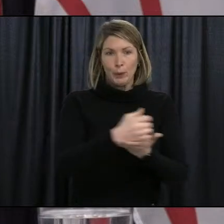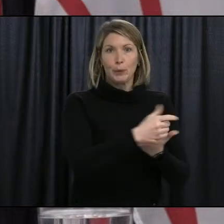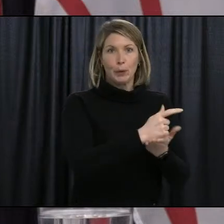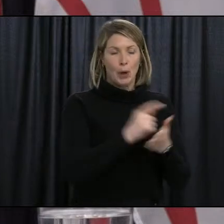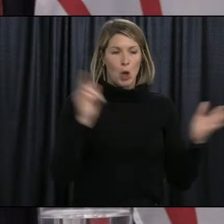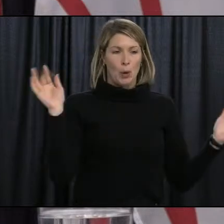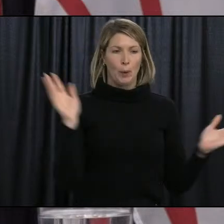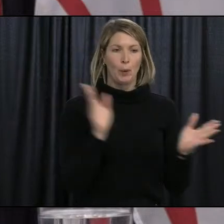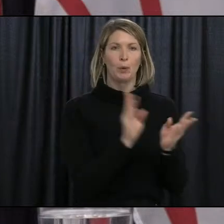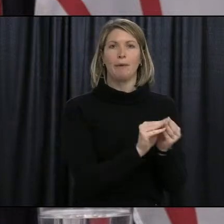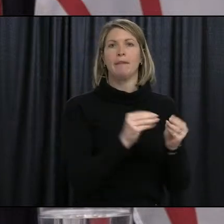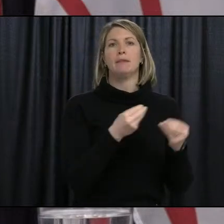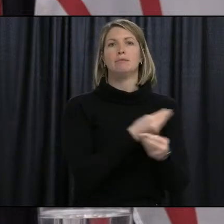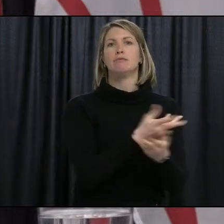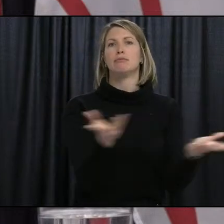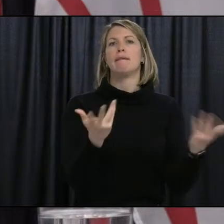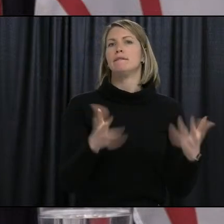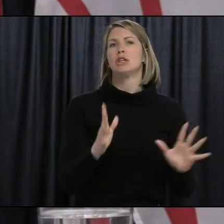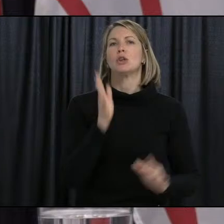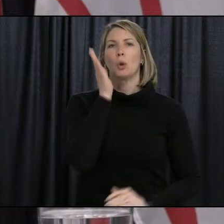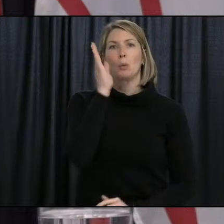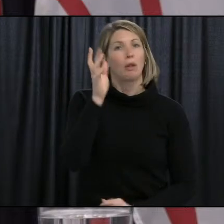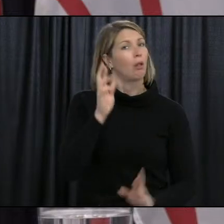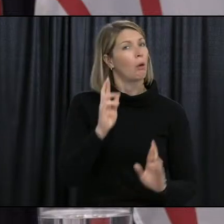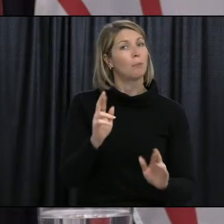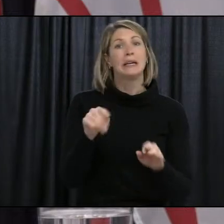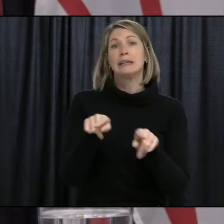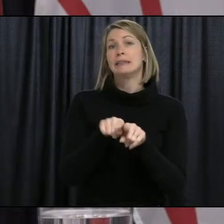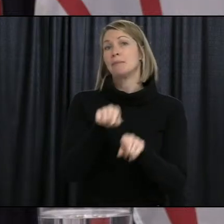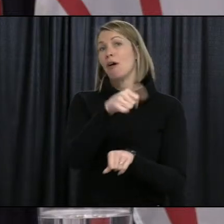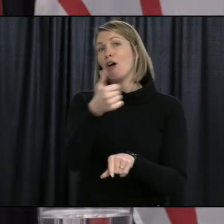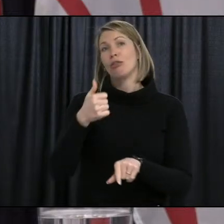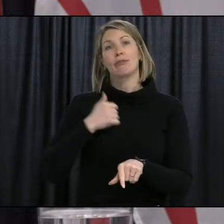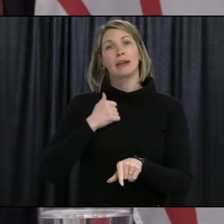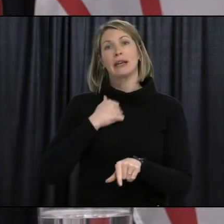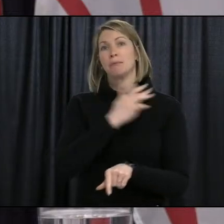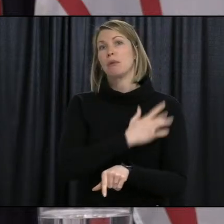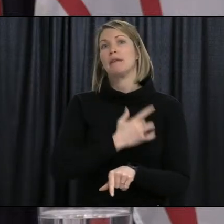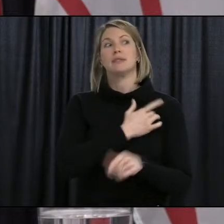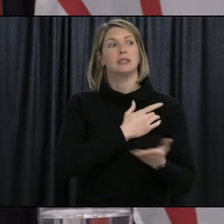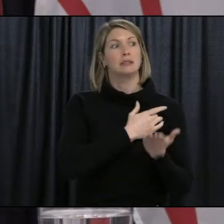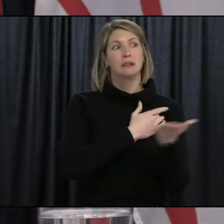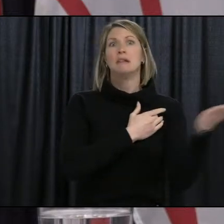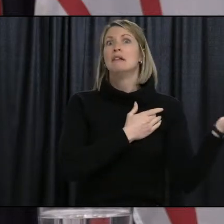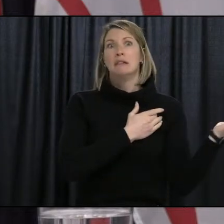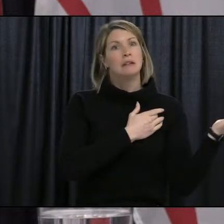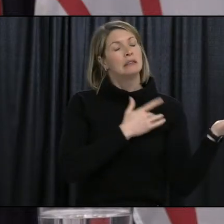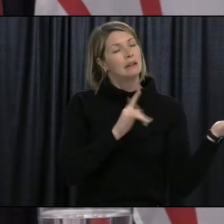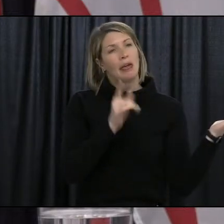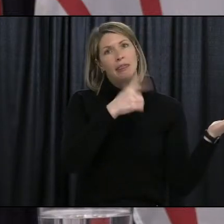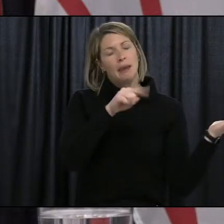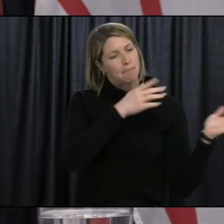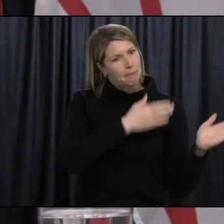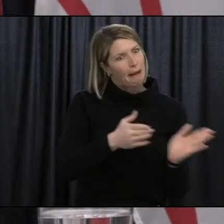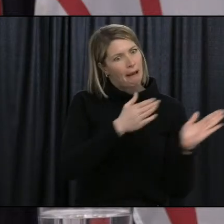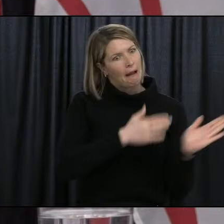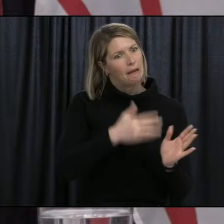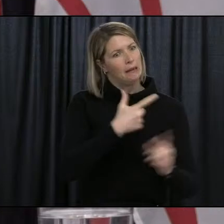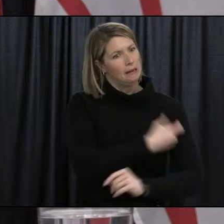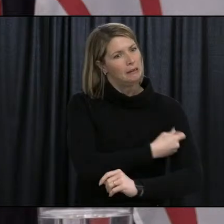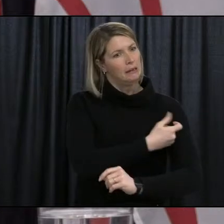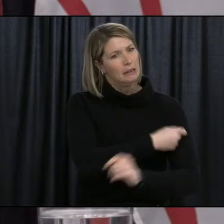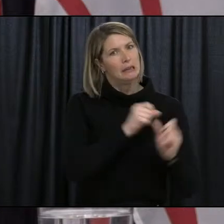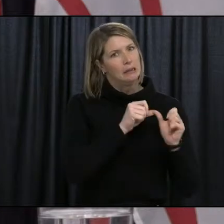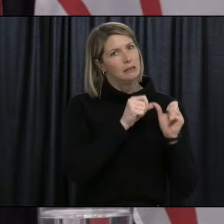as you suggested, with the other Canadian provinces. And as Minister Haggie suggested, the vaccine distribution is based on per capita. So we have a